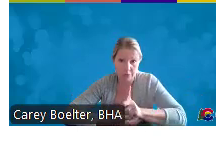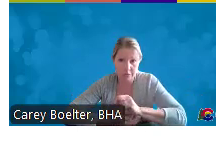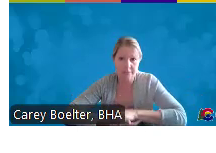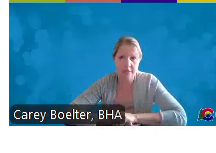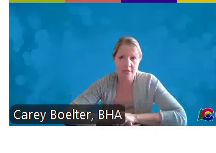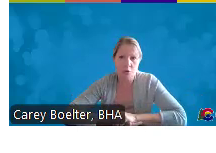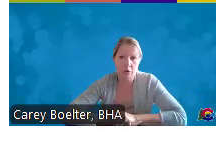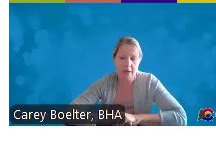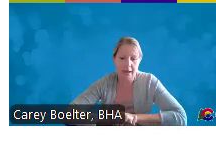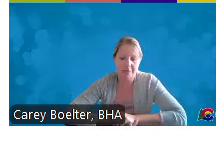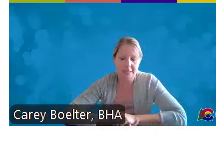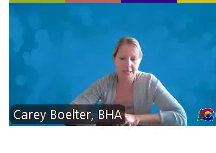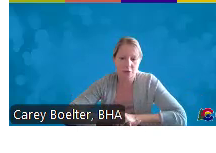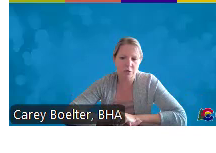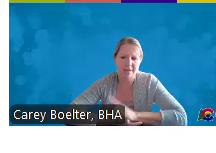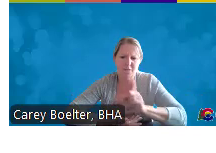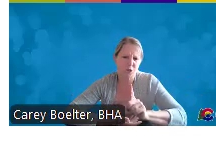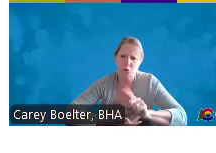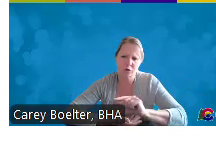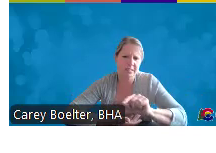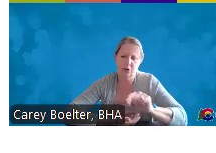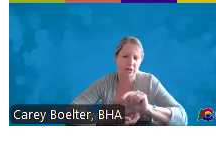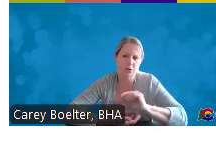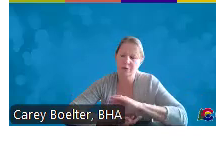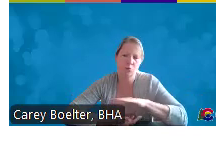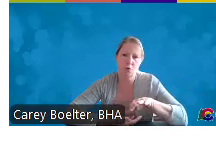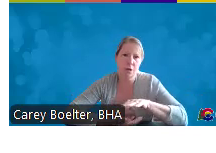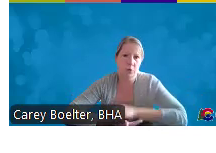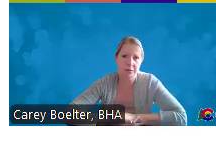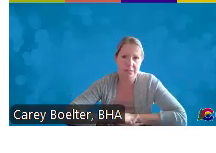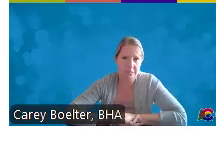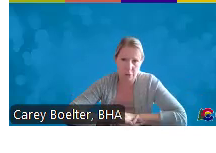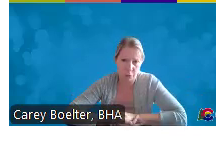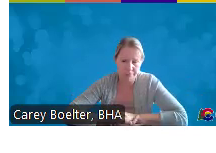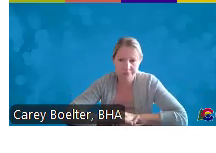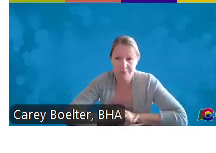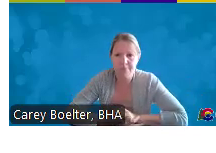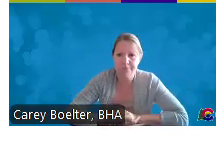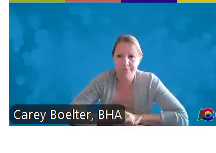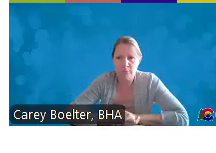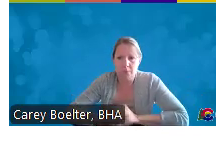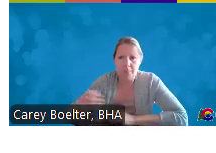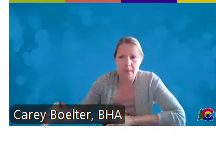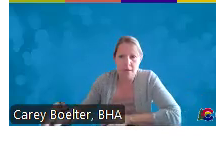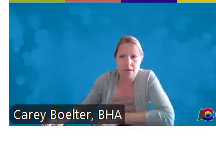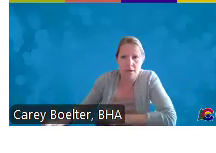31 courses will have CEUs. That first course, the introductory, won't come with a CEU.